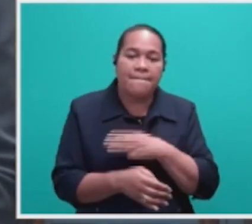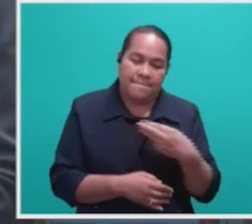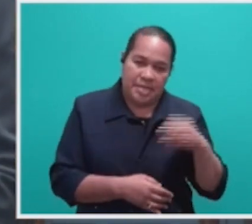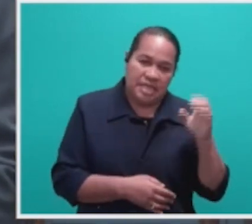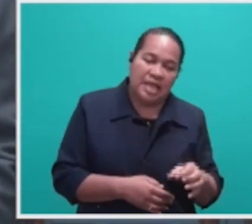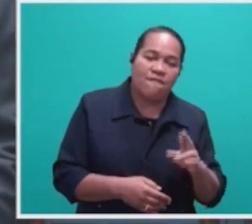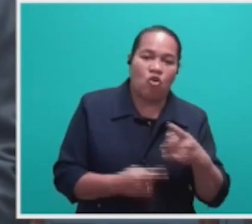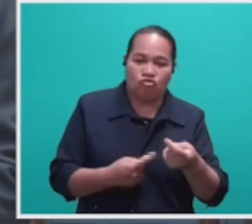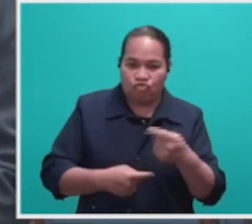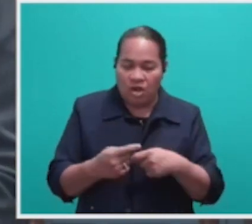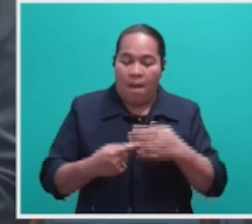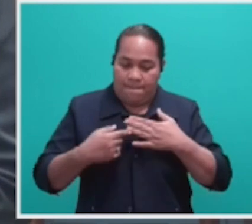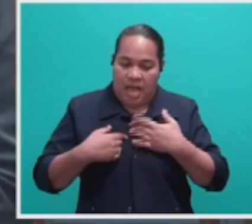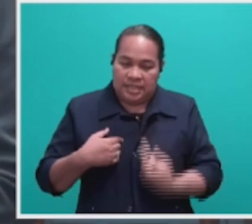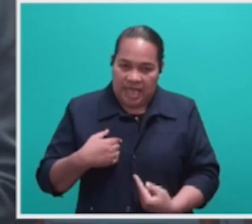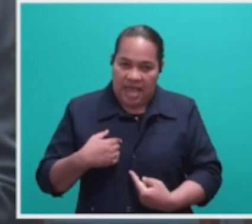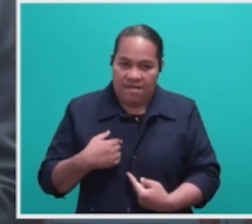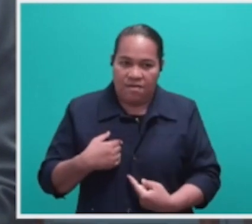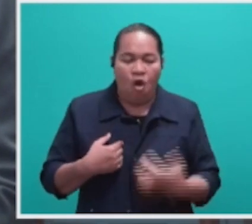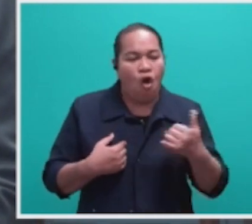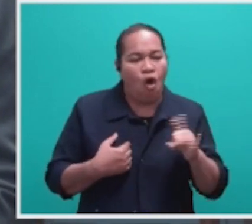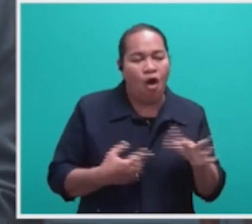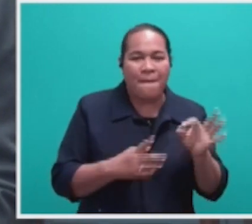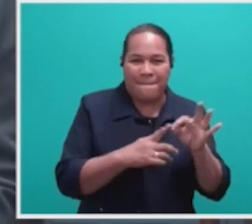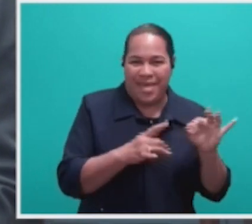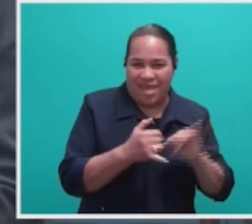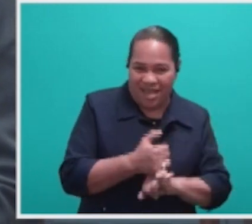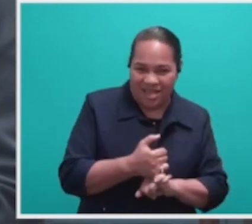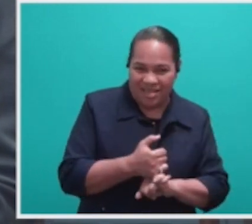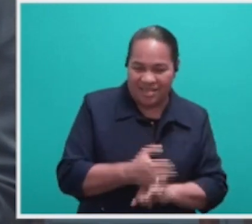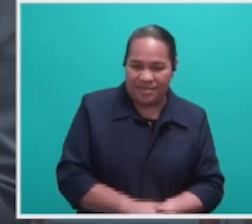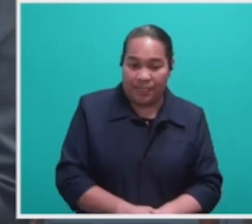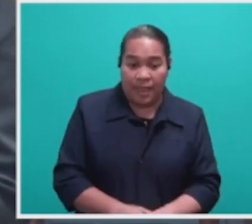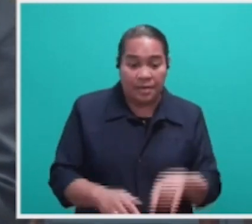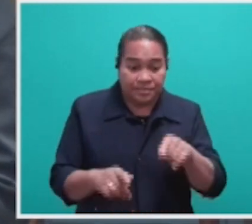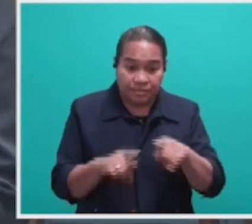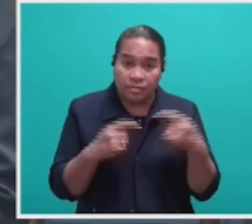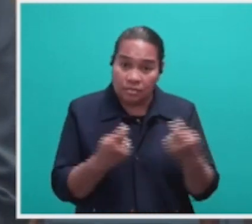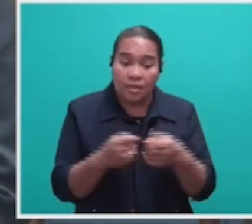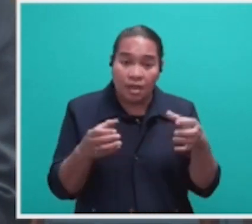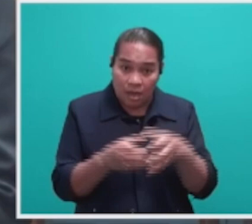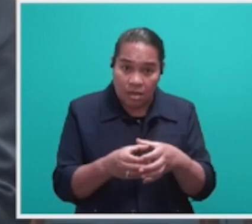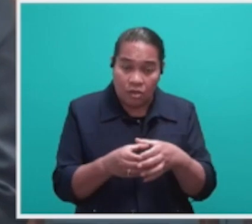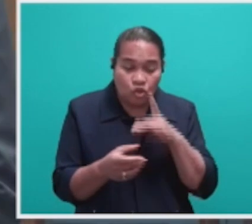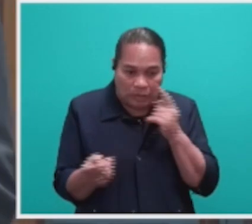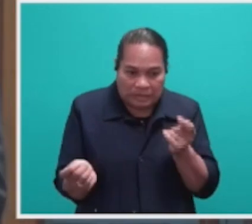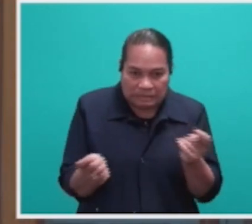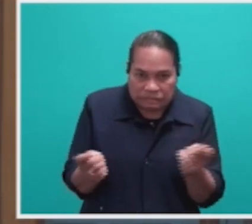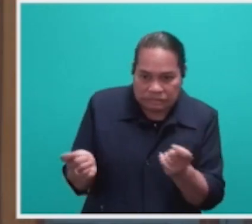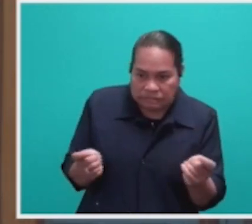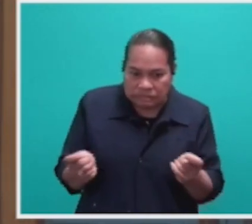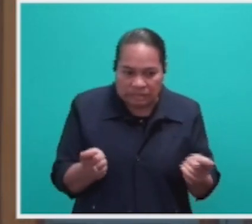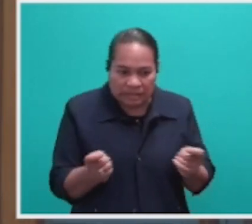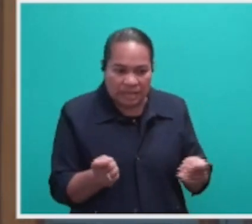for Trade, myself, Mr. Speaker, sir, or the Permanent Secretary. The task force has the ability to co-opt members